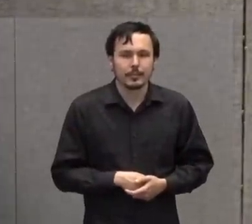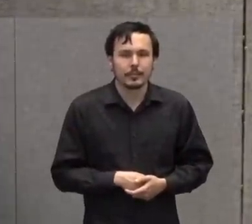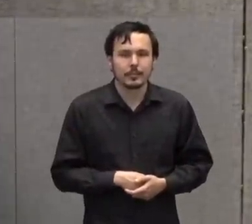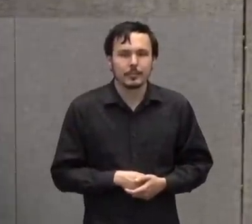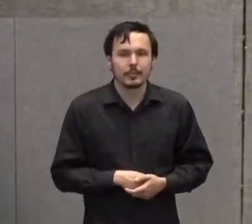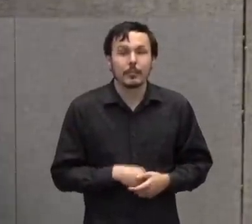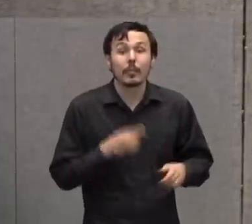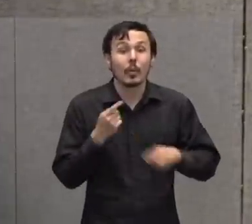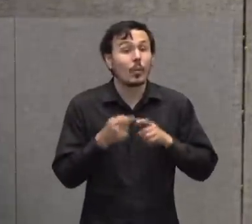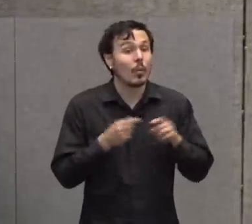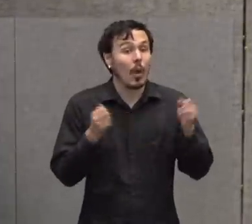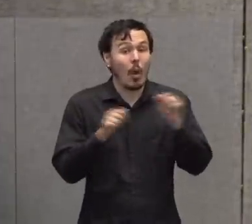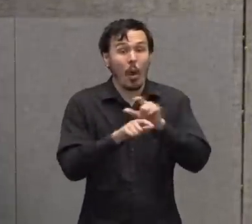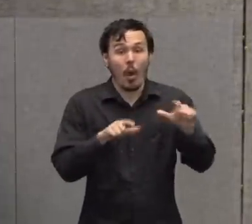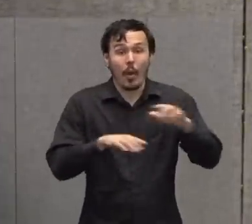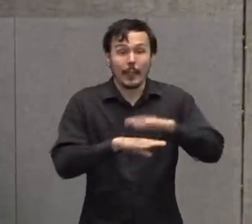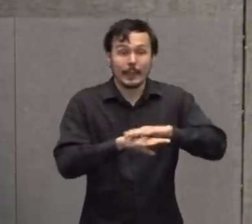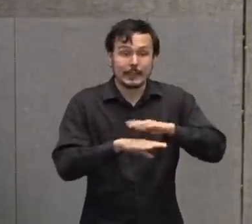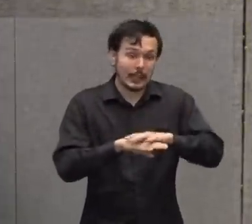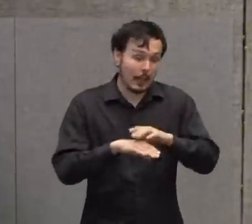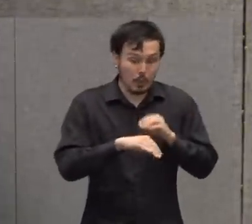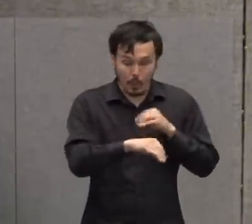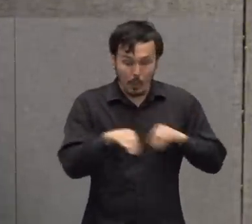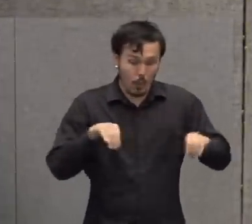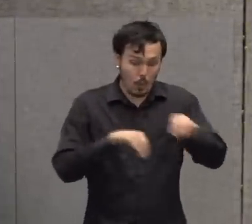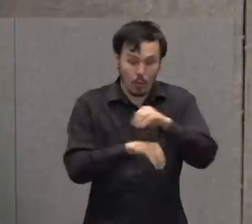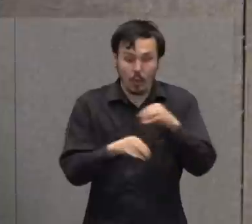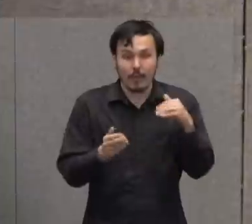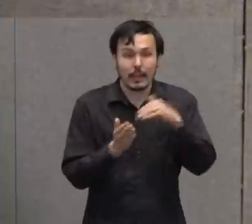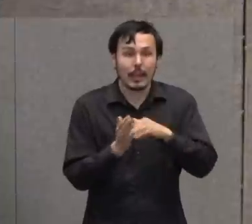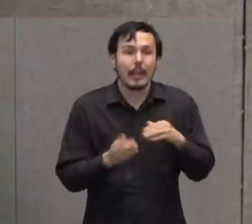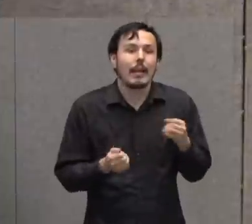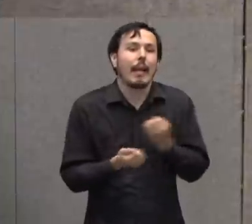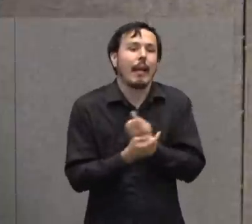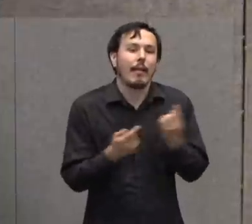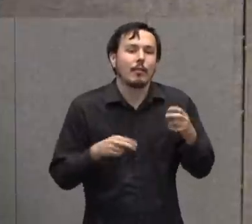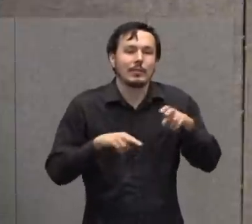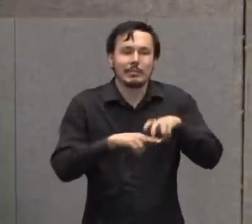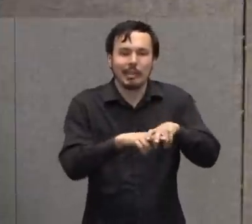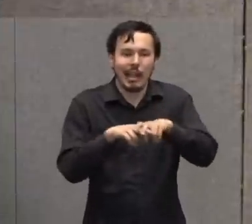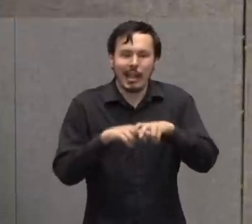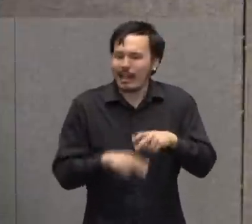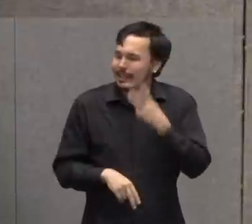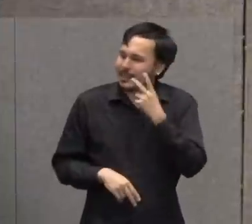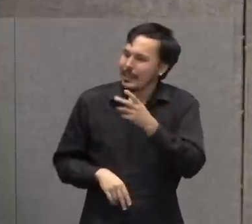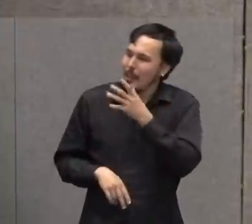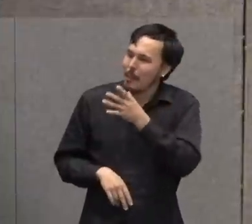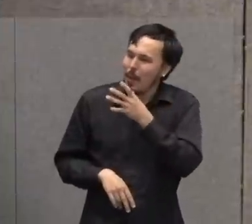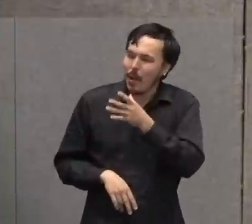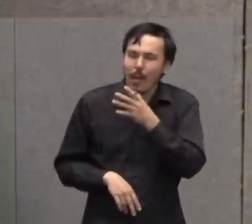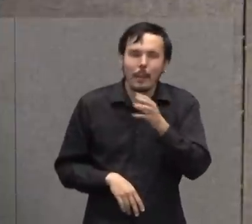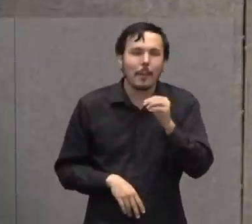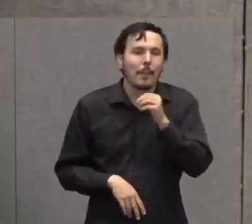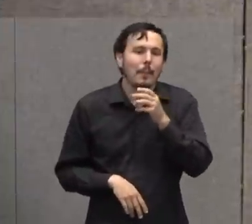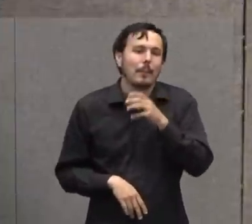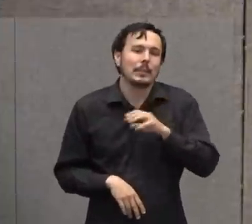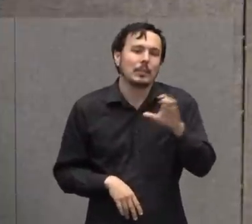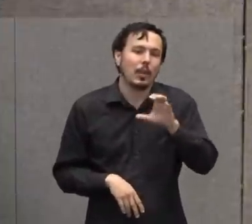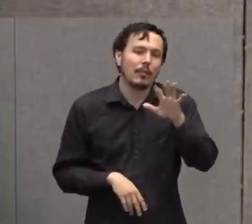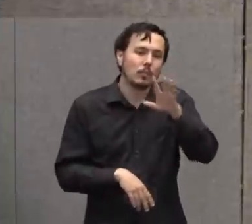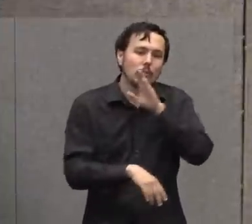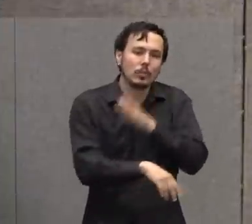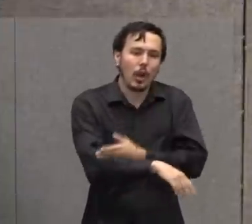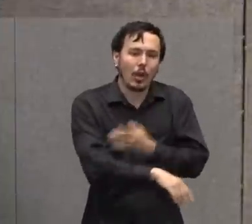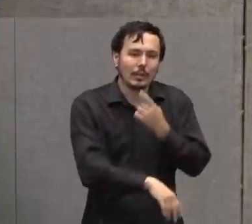When all of the tables had been rearranged, everyone sat down. "See, Mom," the Comfort's daughter said, "it worked out just